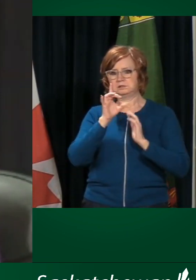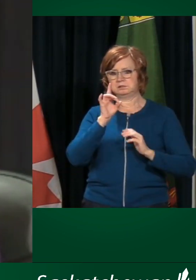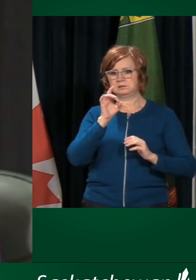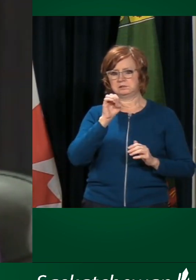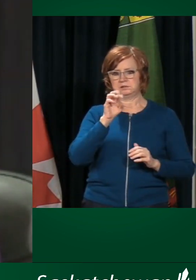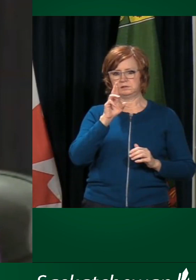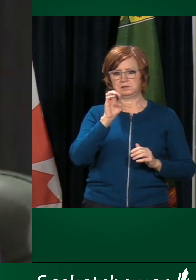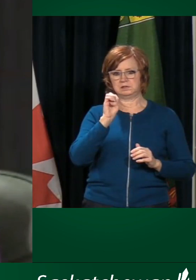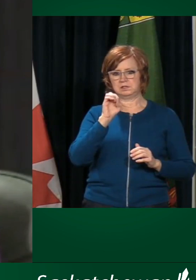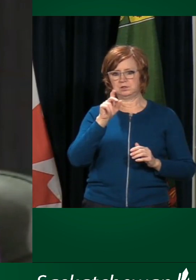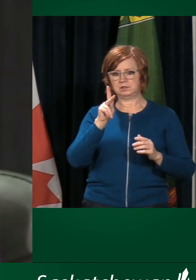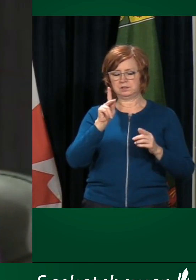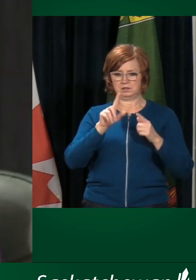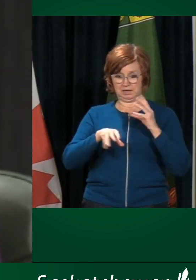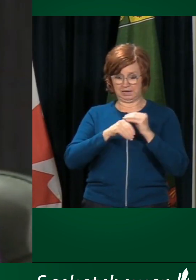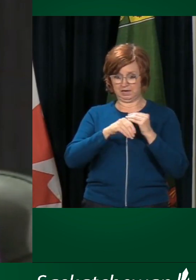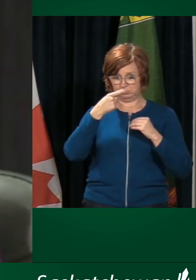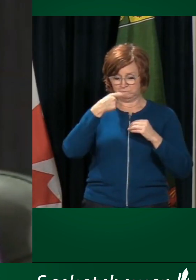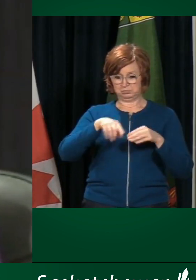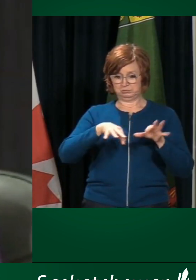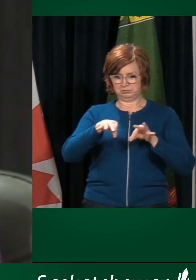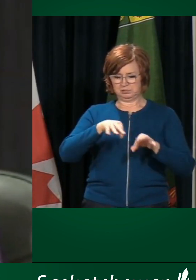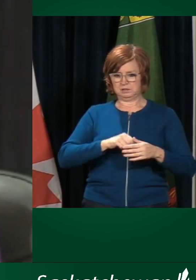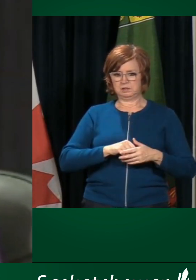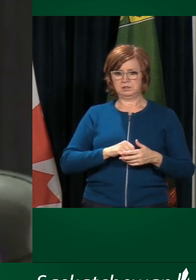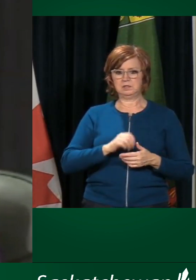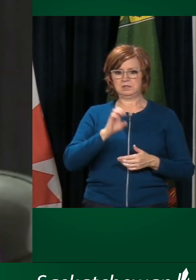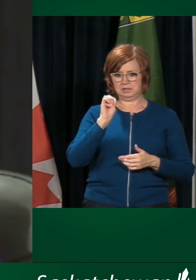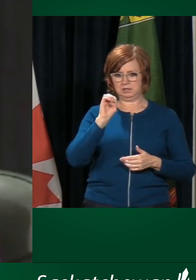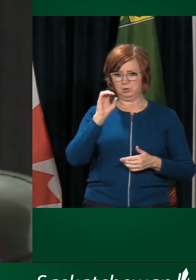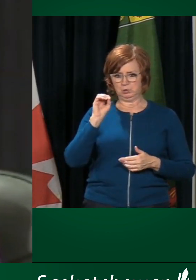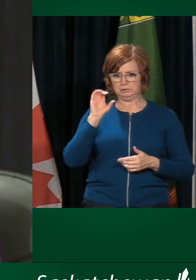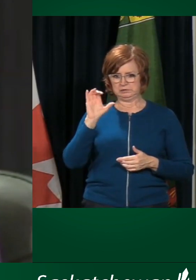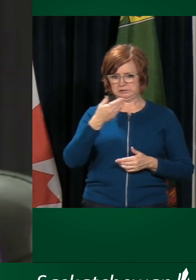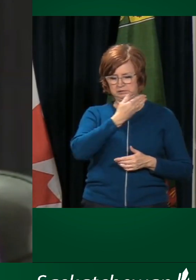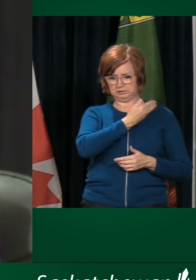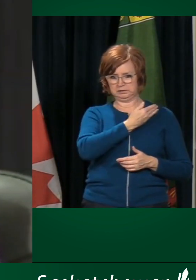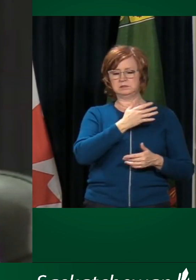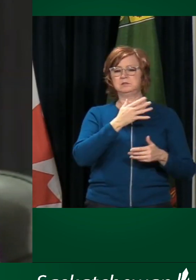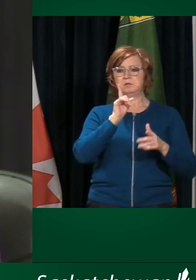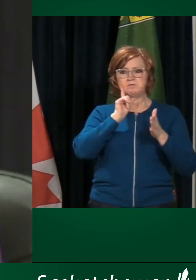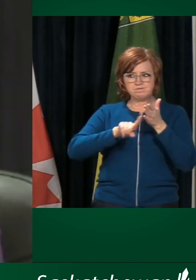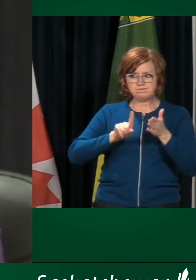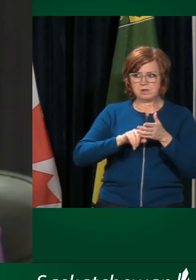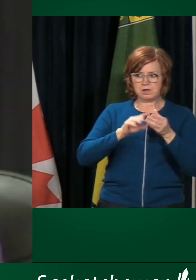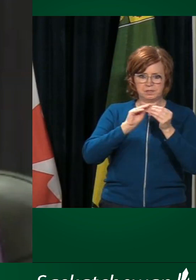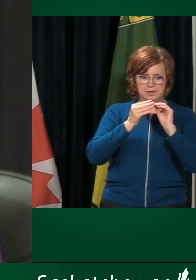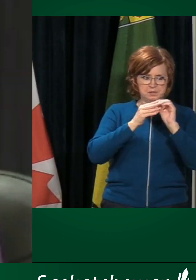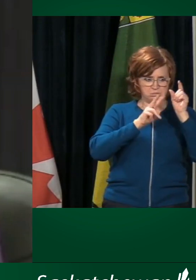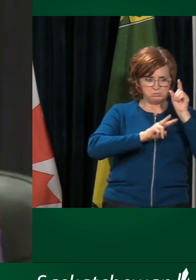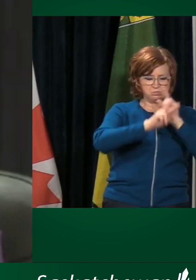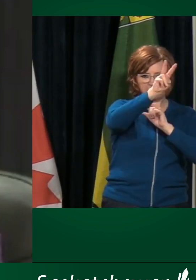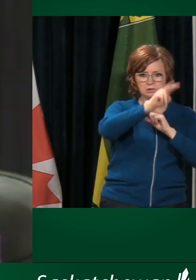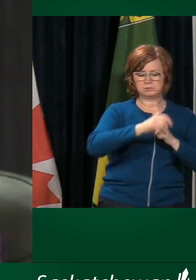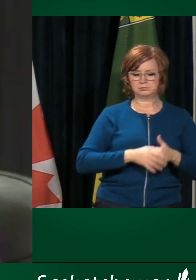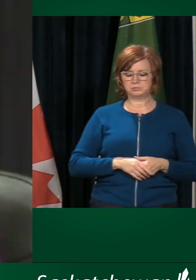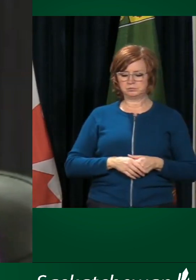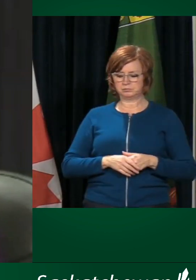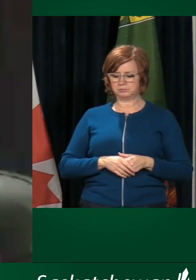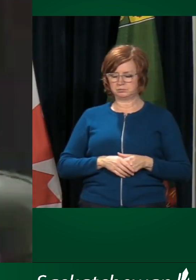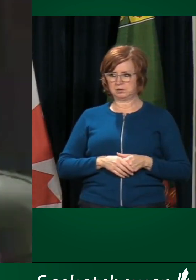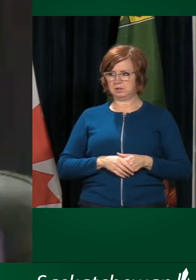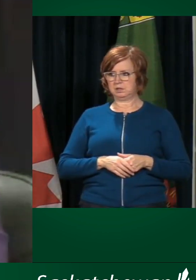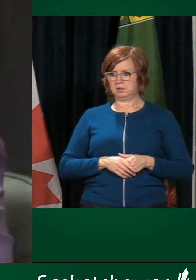going to ask Derek to add to that if he could, because I know that they've been through the EOC, they've been looking at the projected numbers, how we